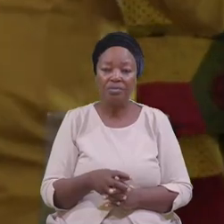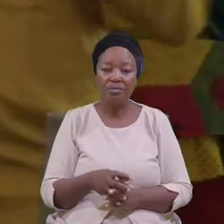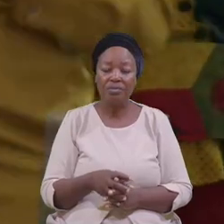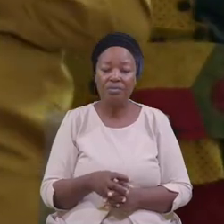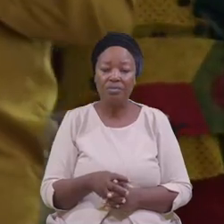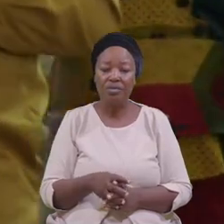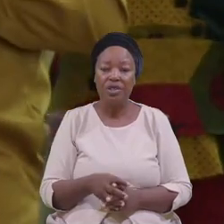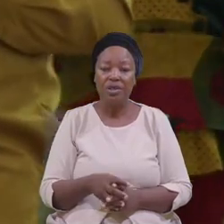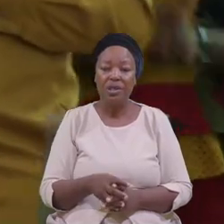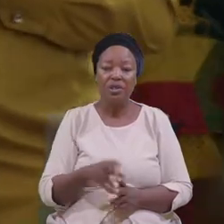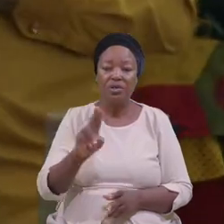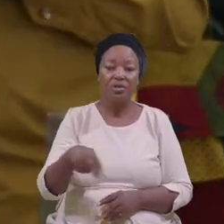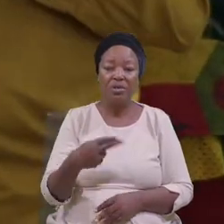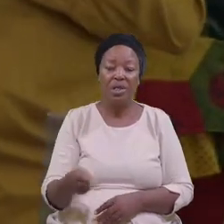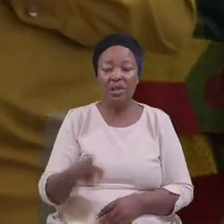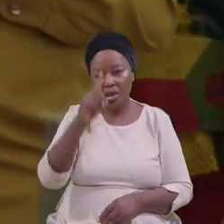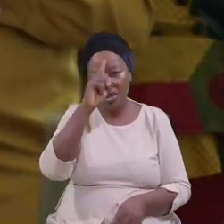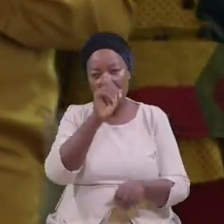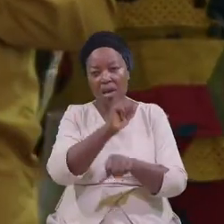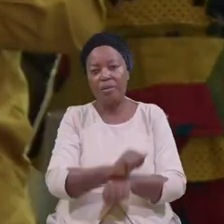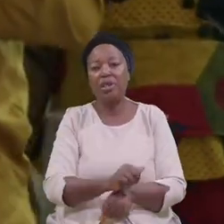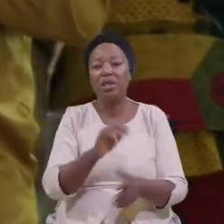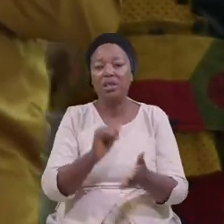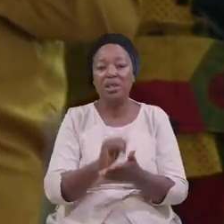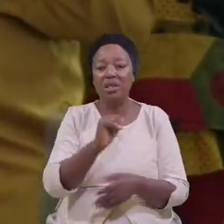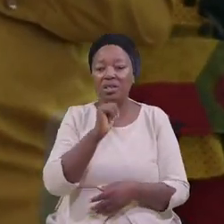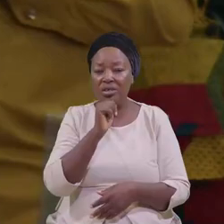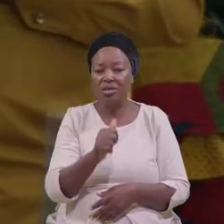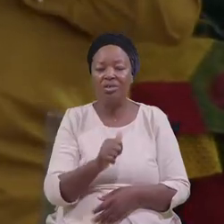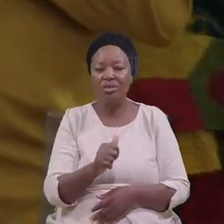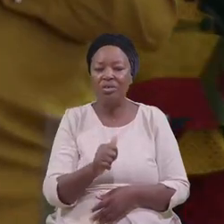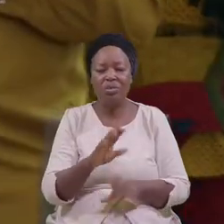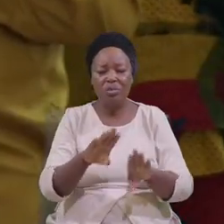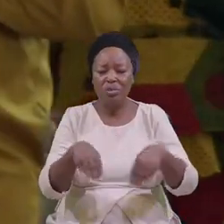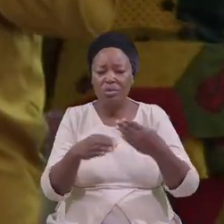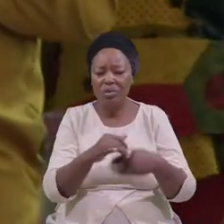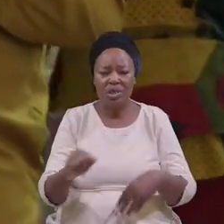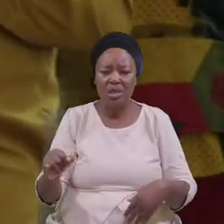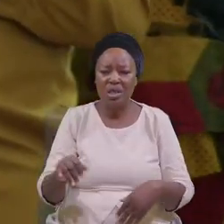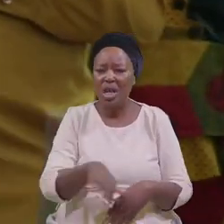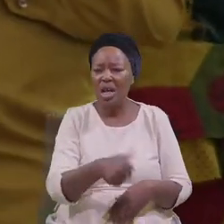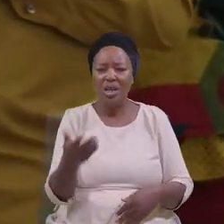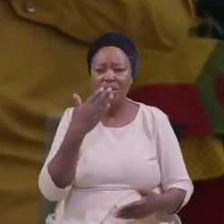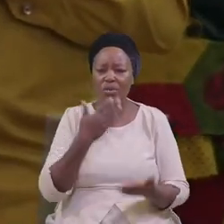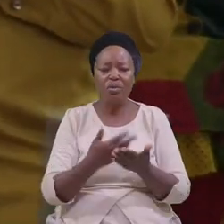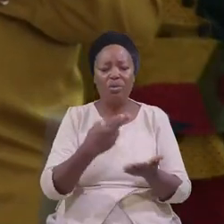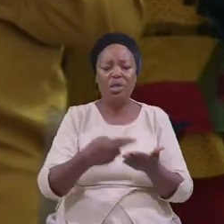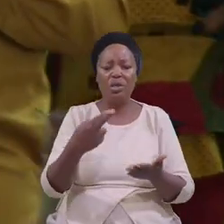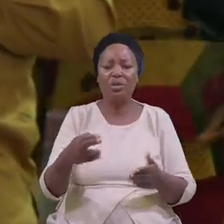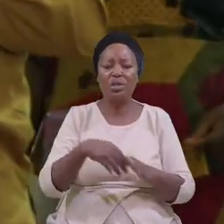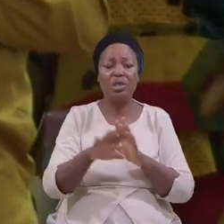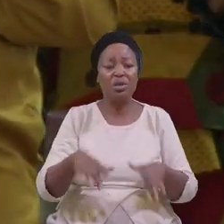Worthless habit that is not producing any good result in your